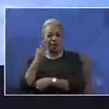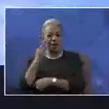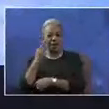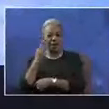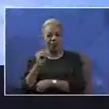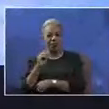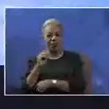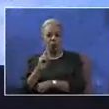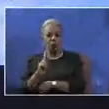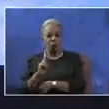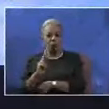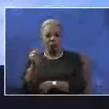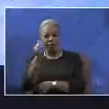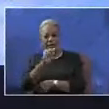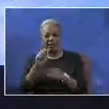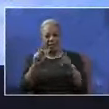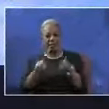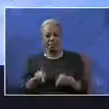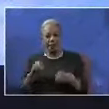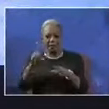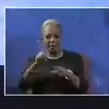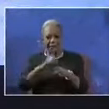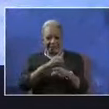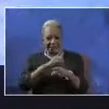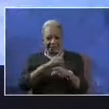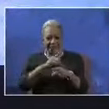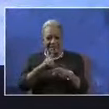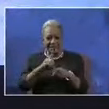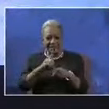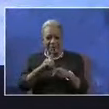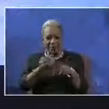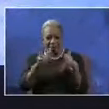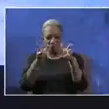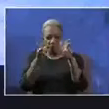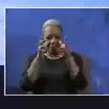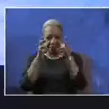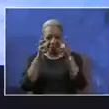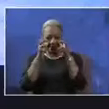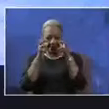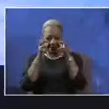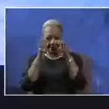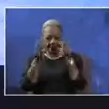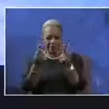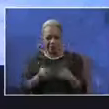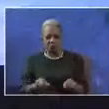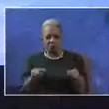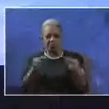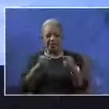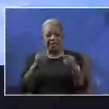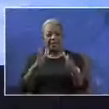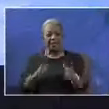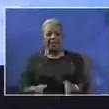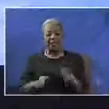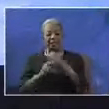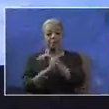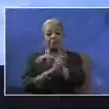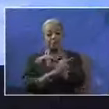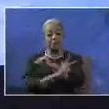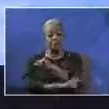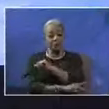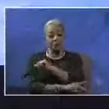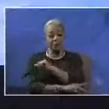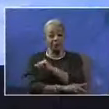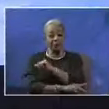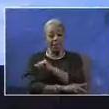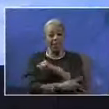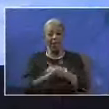discipline. Listen, that when enemies punish you, they're doing it